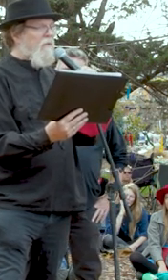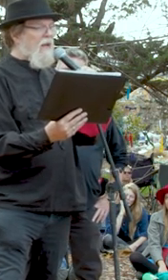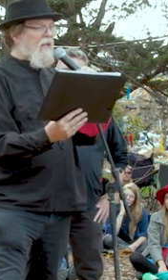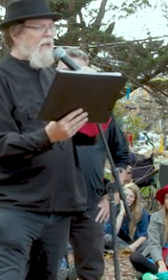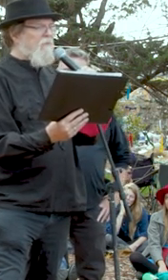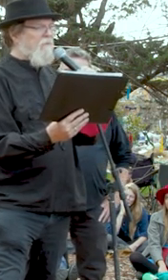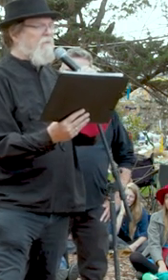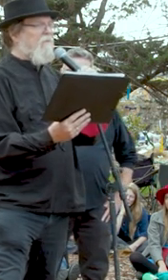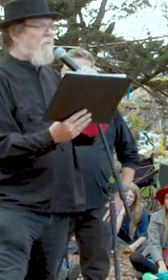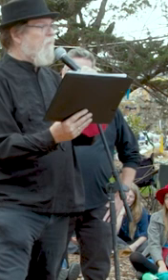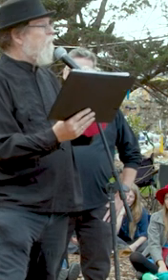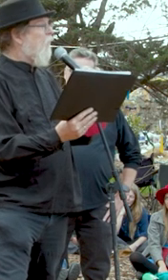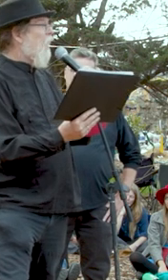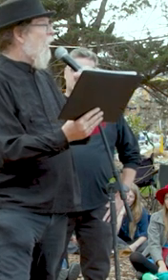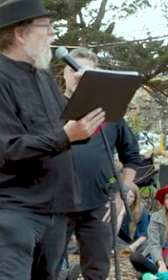Mike Nedvecki.